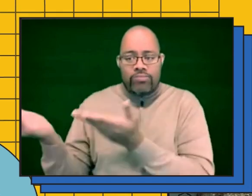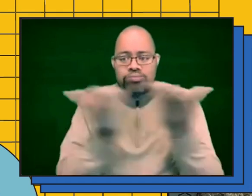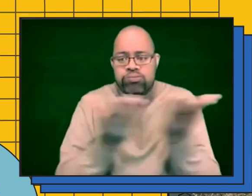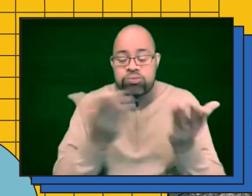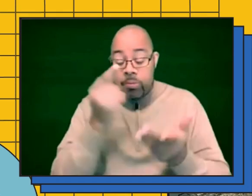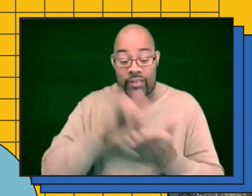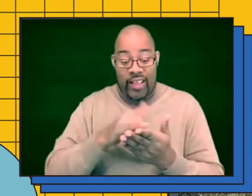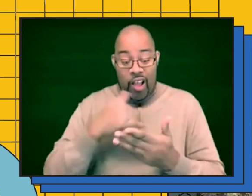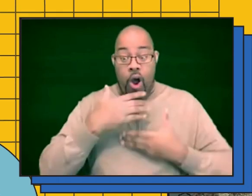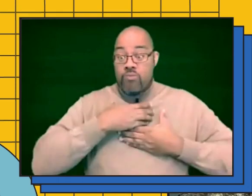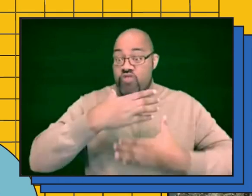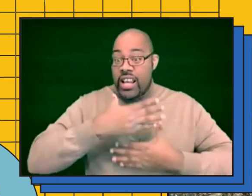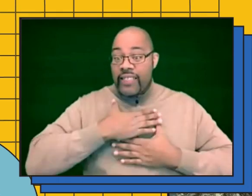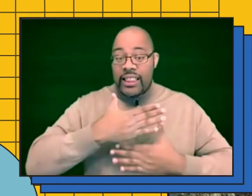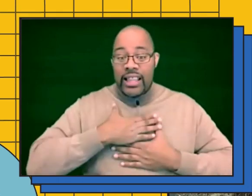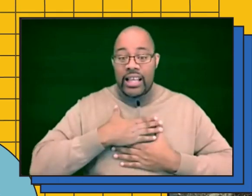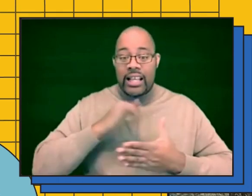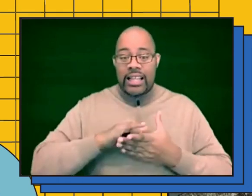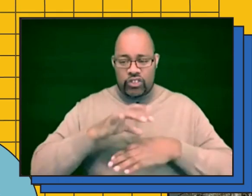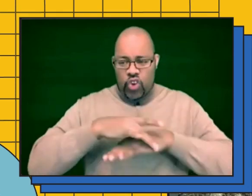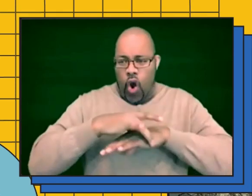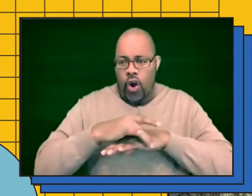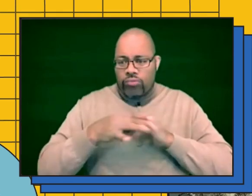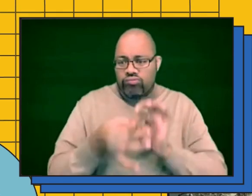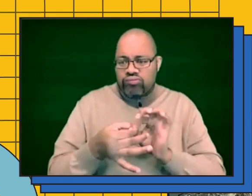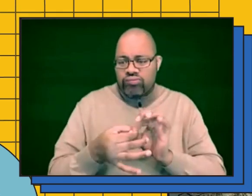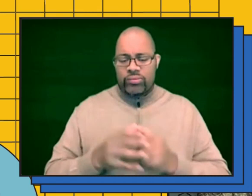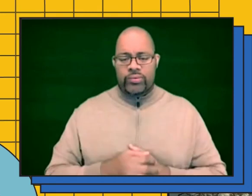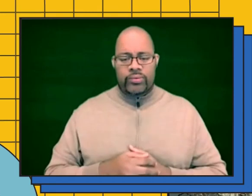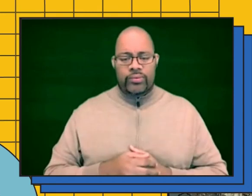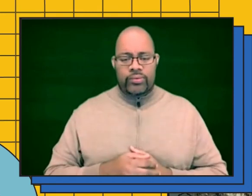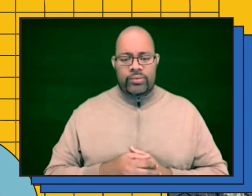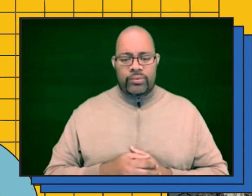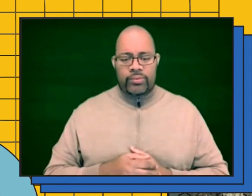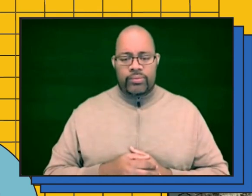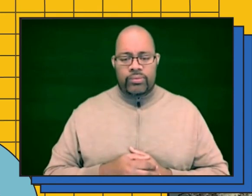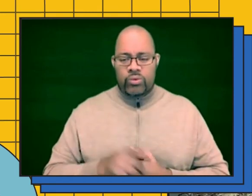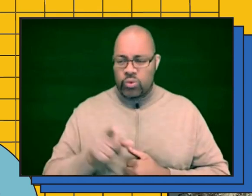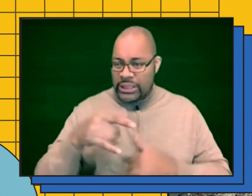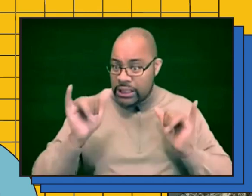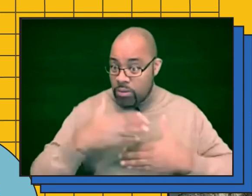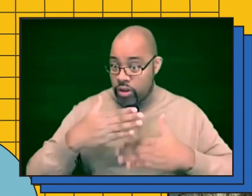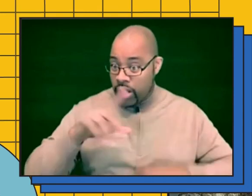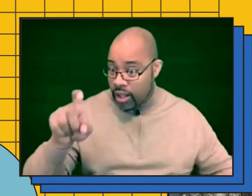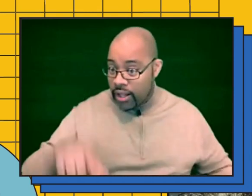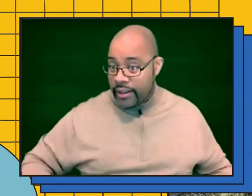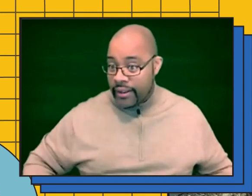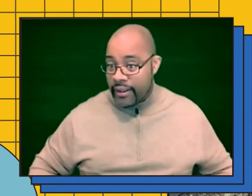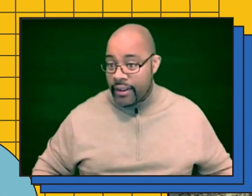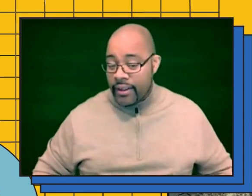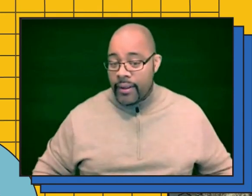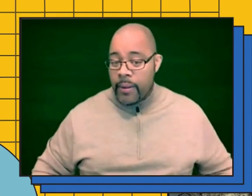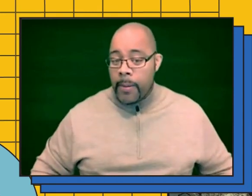Passage, because the scale of our breathing is planetary, at the very least. Are you still breathing?